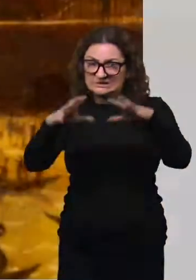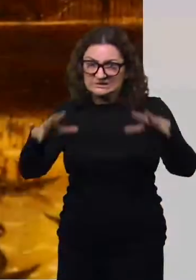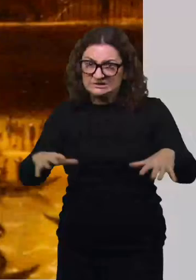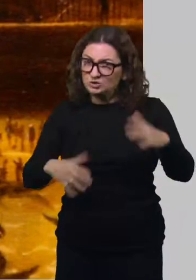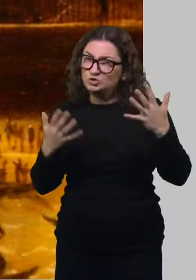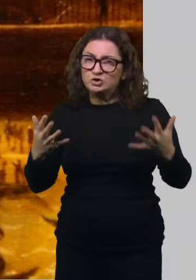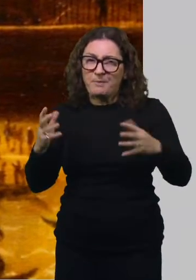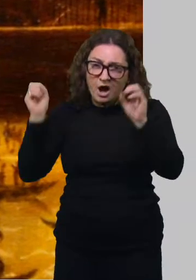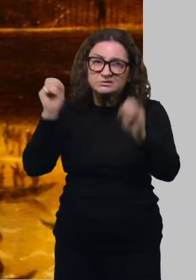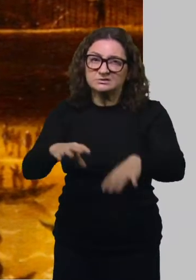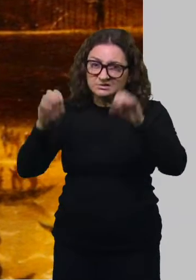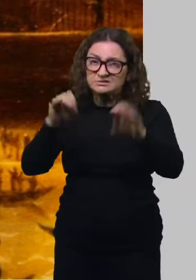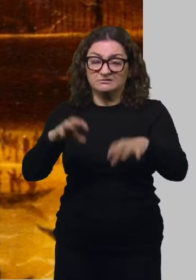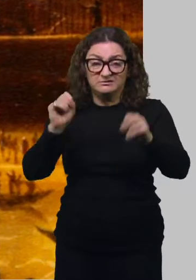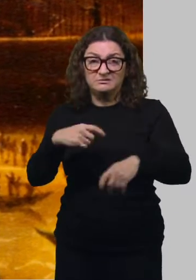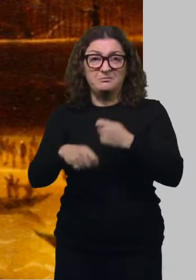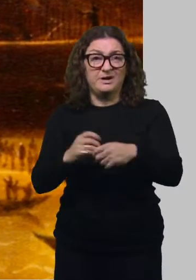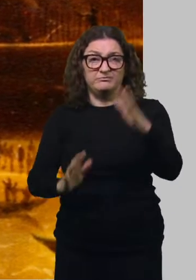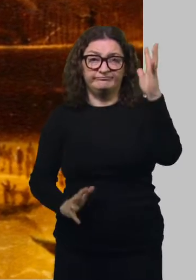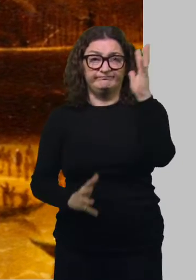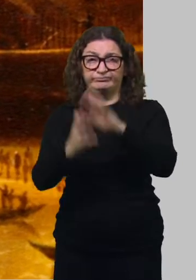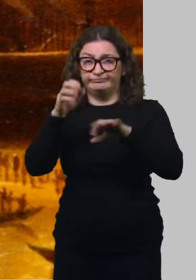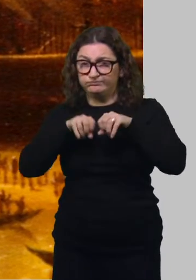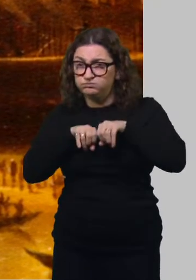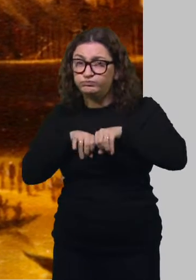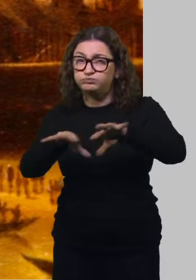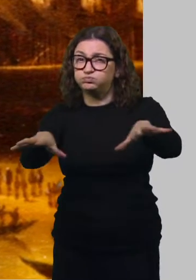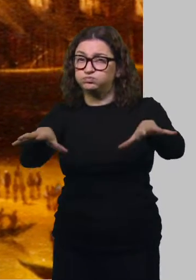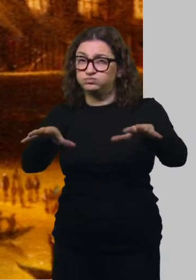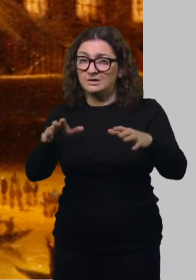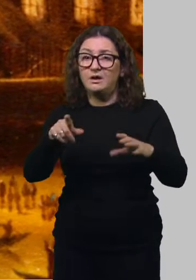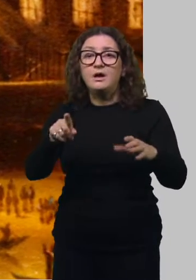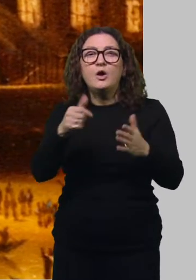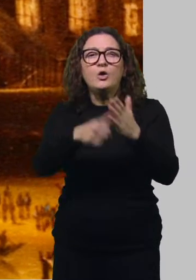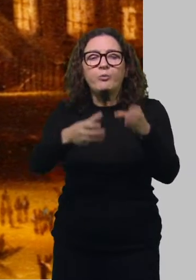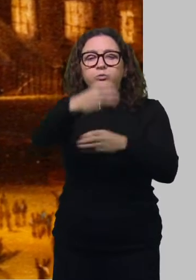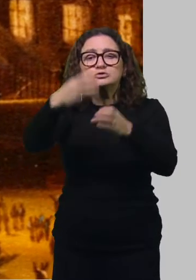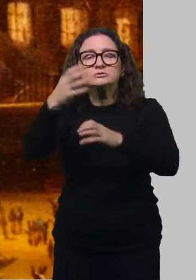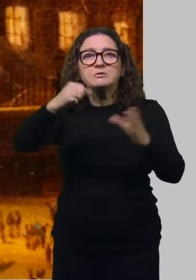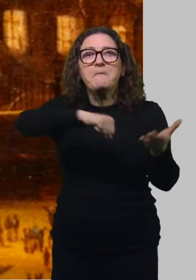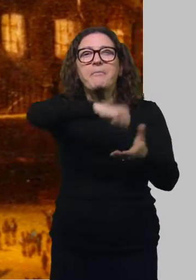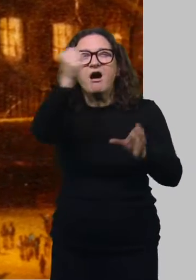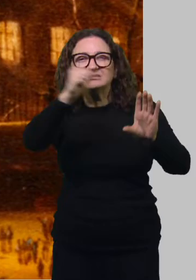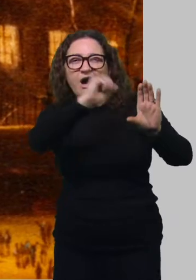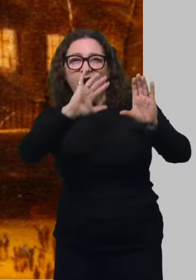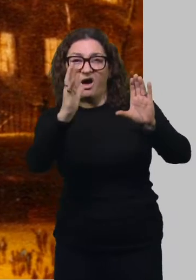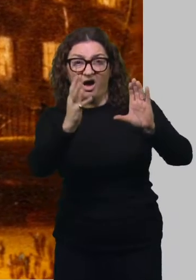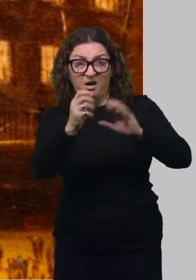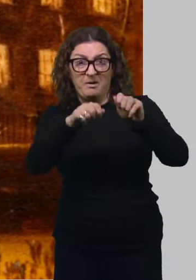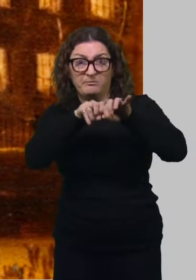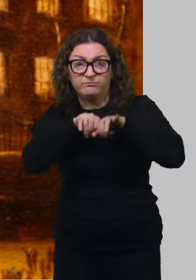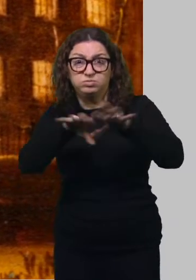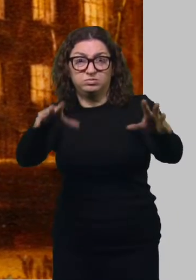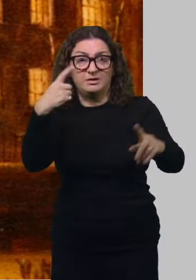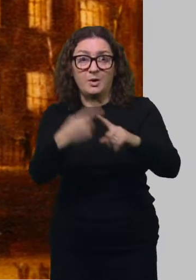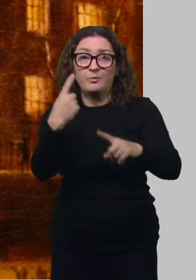Much of the palace was constructed of timber, covered with plaster, which meant that fire could quickly spread. Officials had warned about the fire risk to